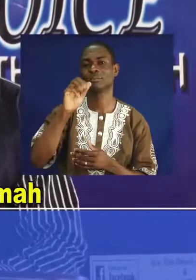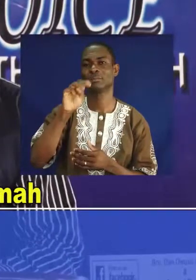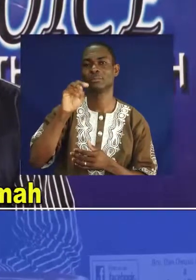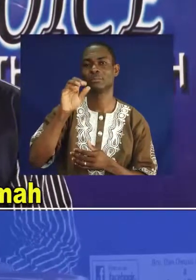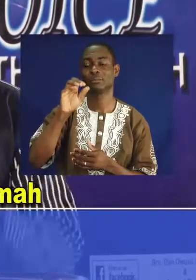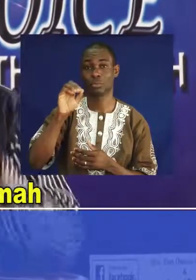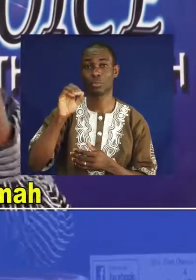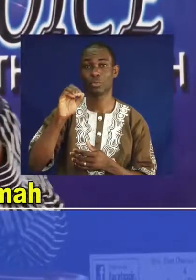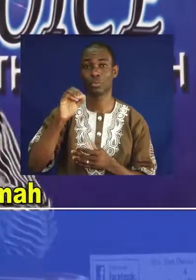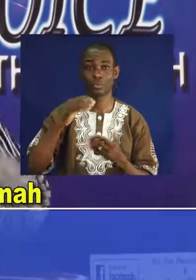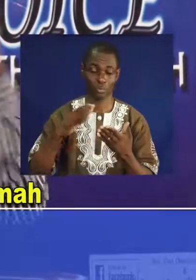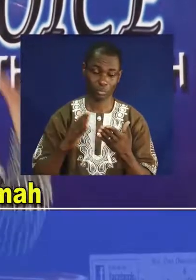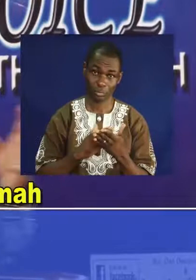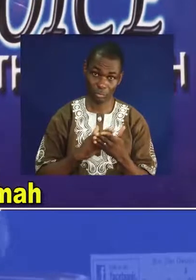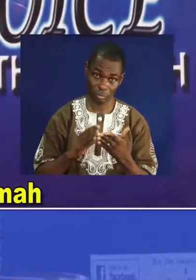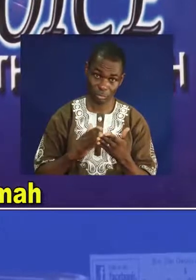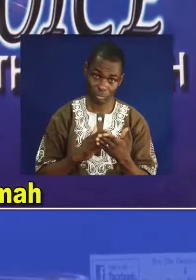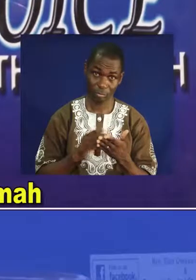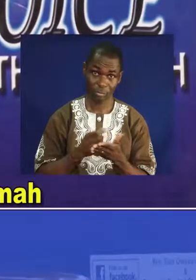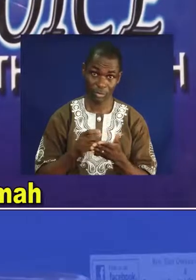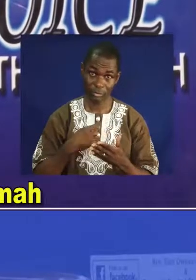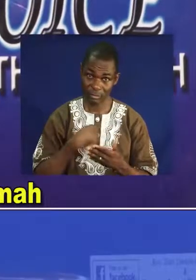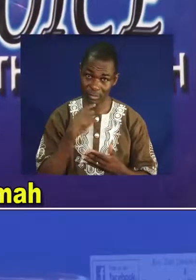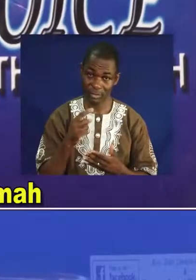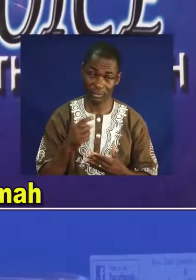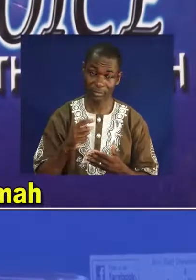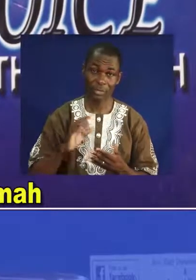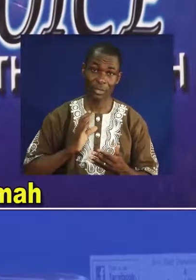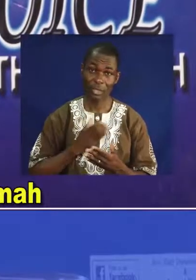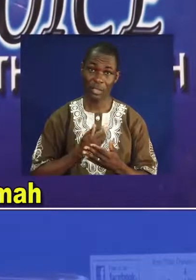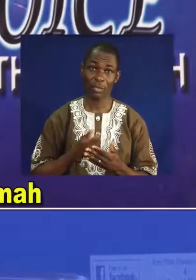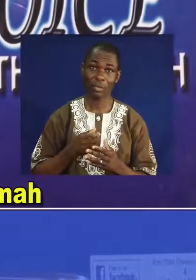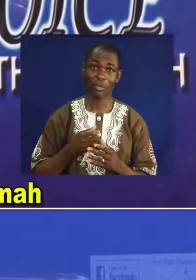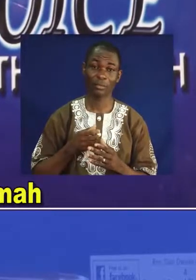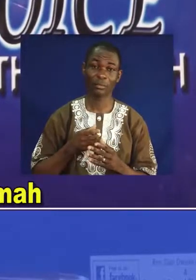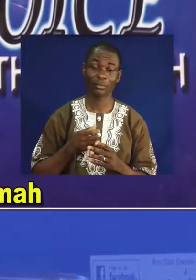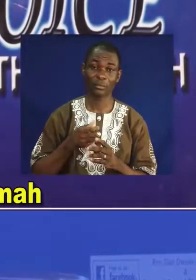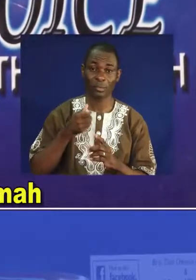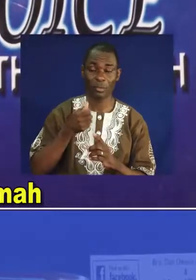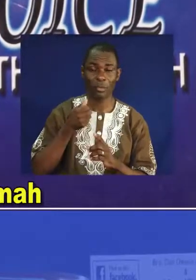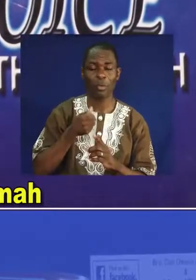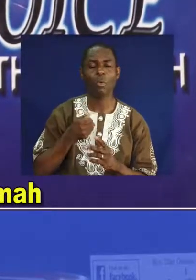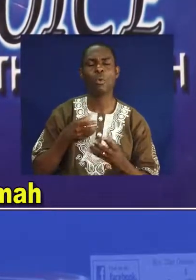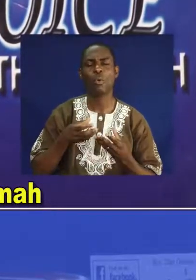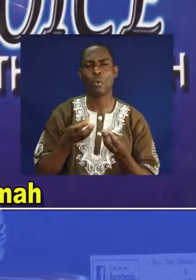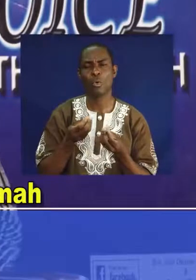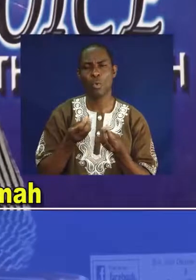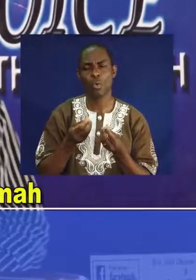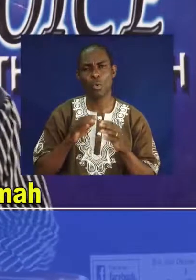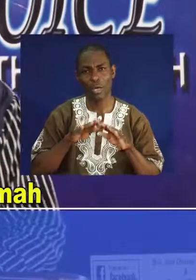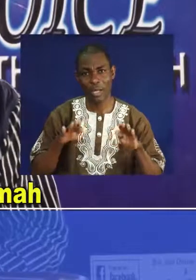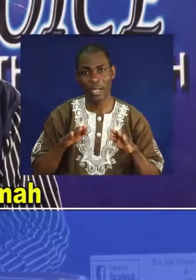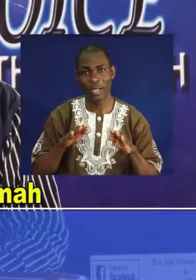hɔ a Ghana ha yeta etuo ewo gatherings ase yeniara yasase ni efa tos